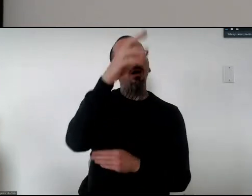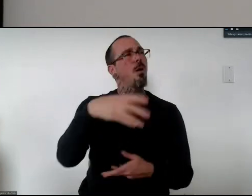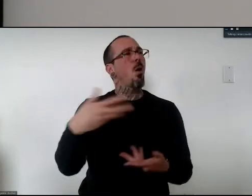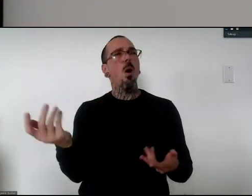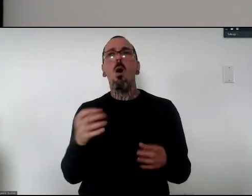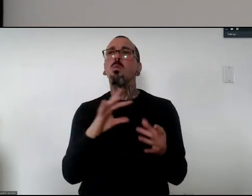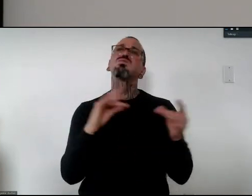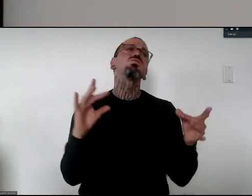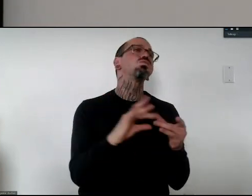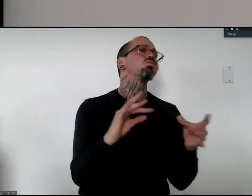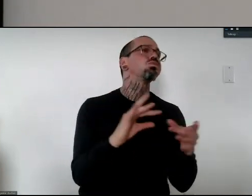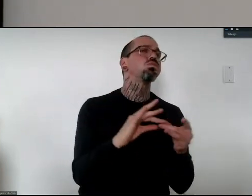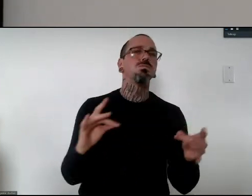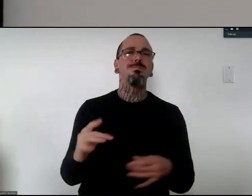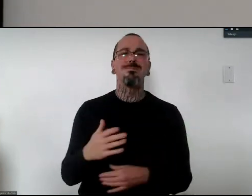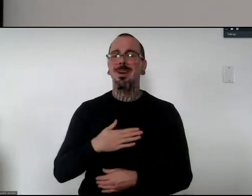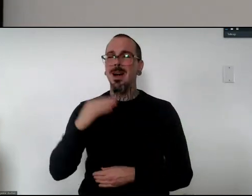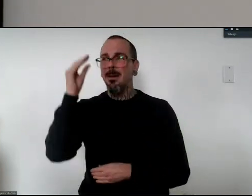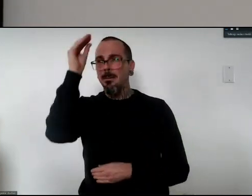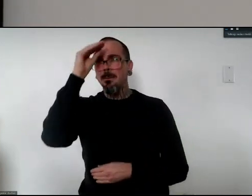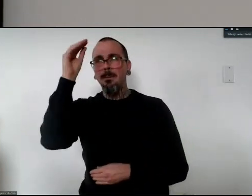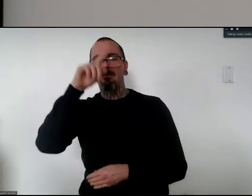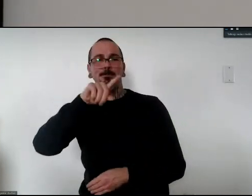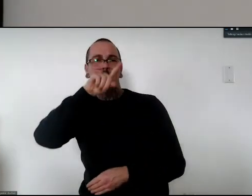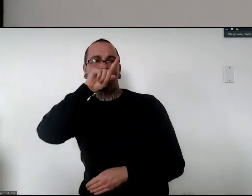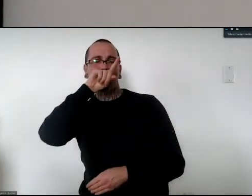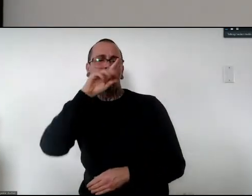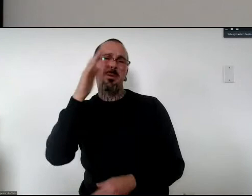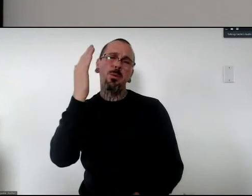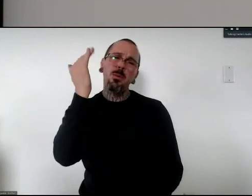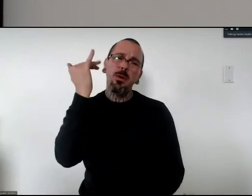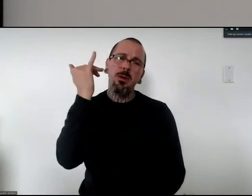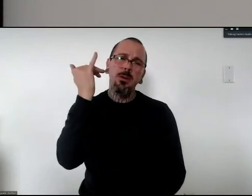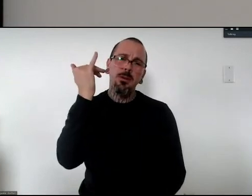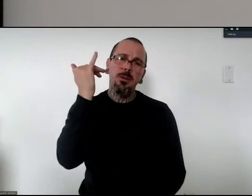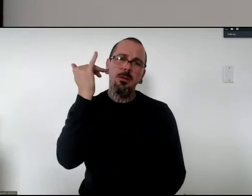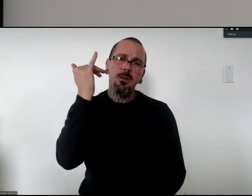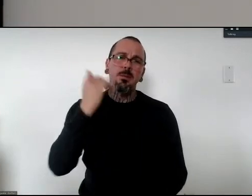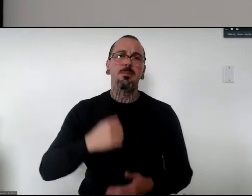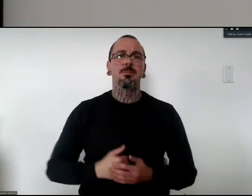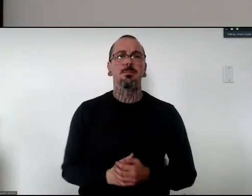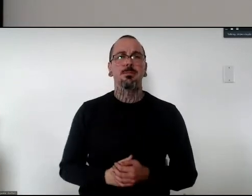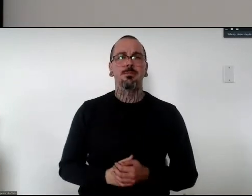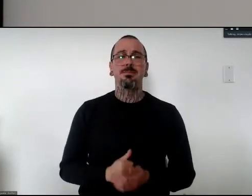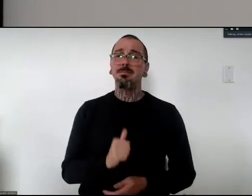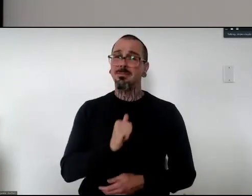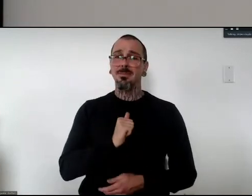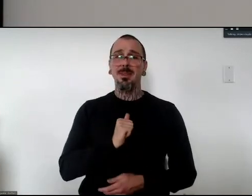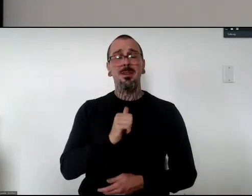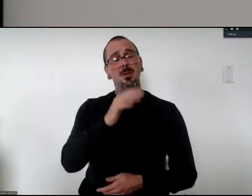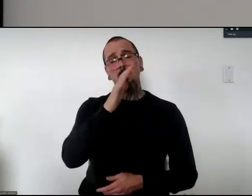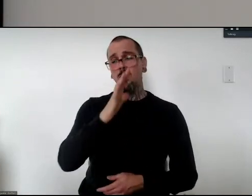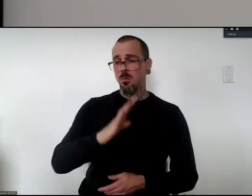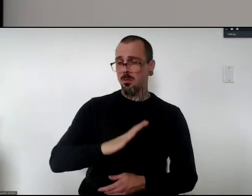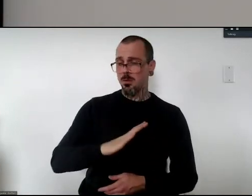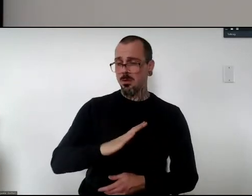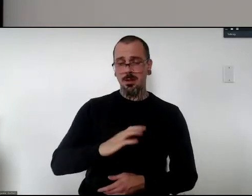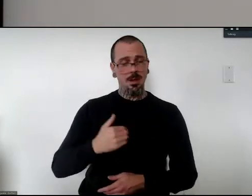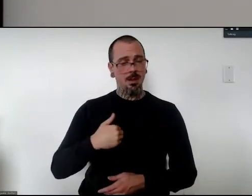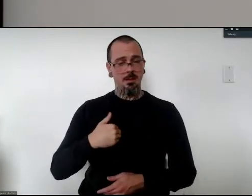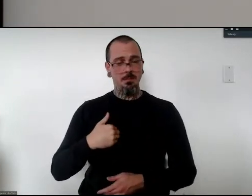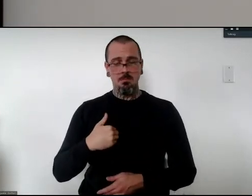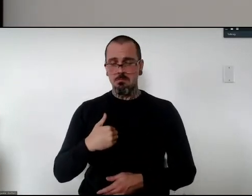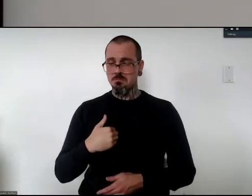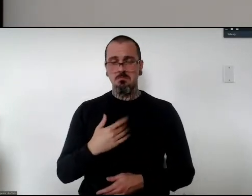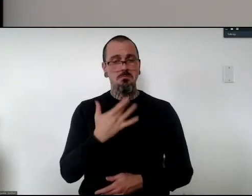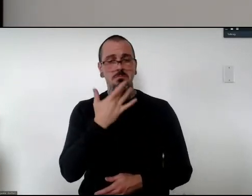to suppress? I am a woman, and I have my own unique style and preferences. I want to